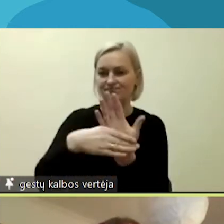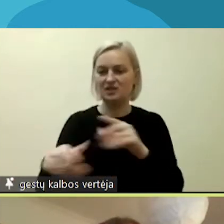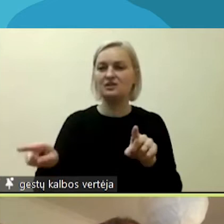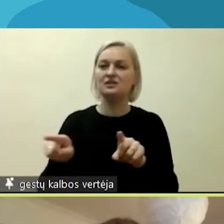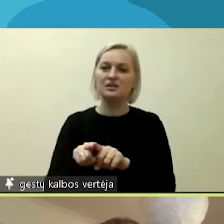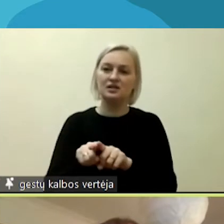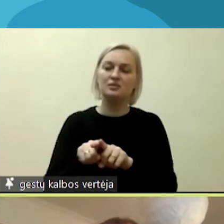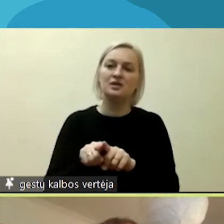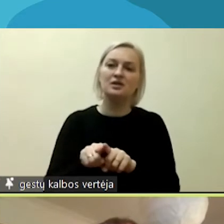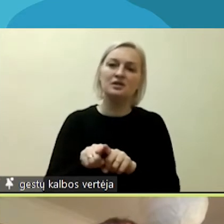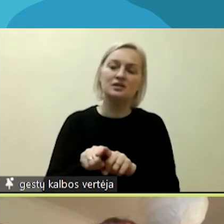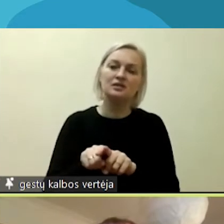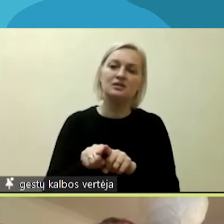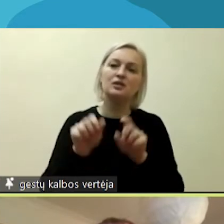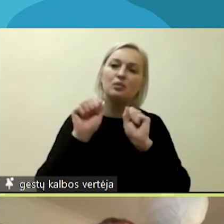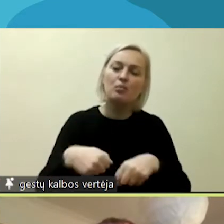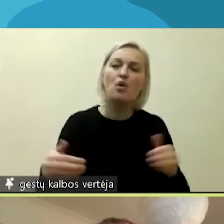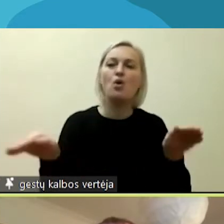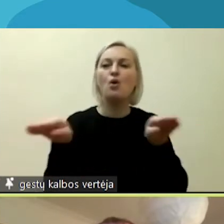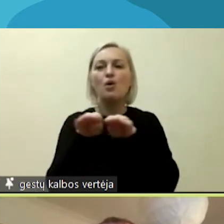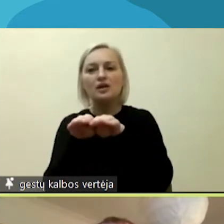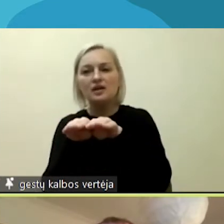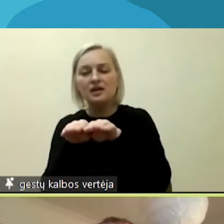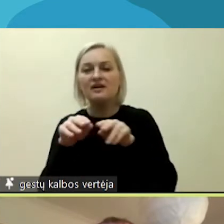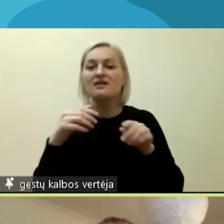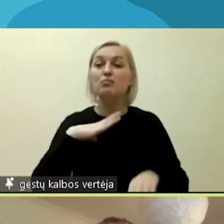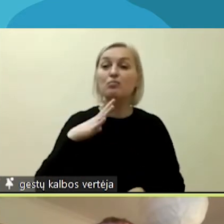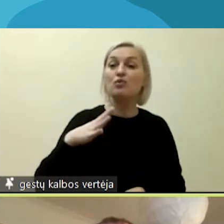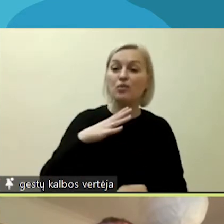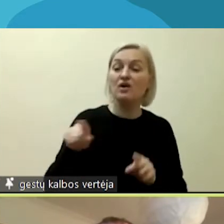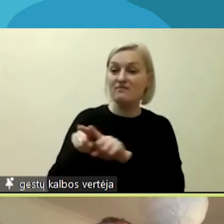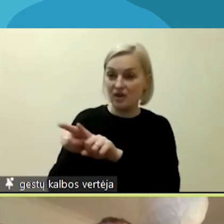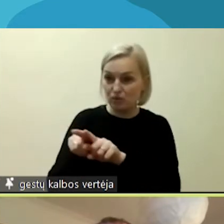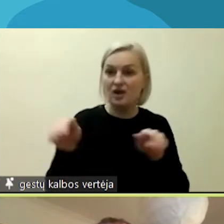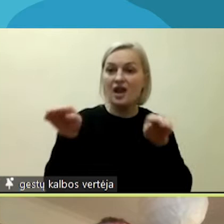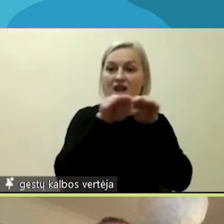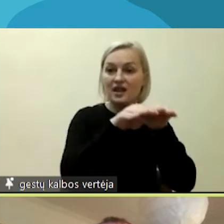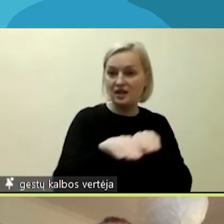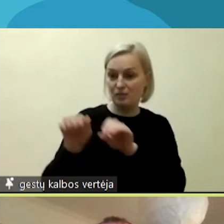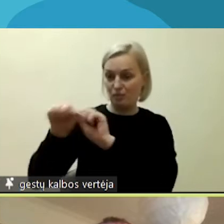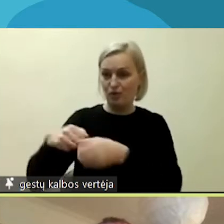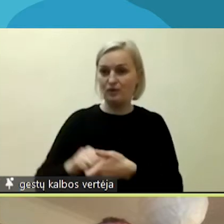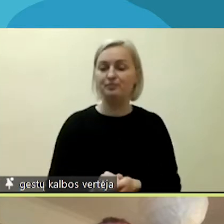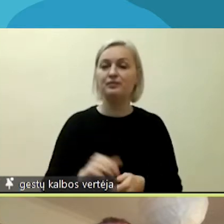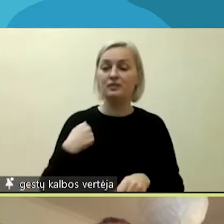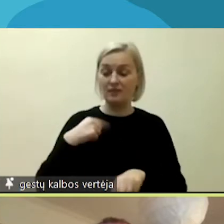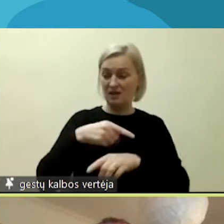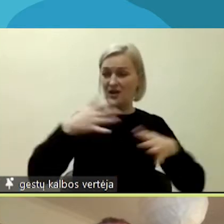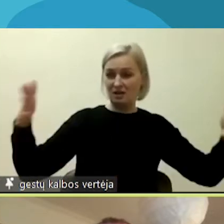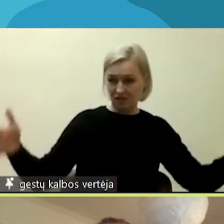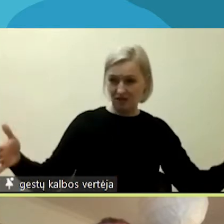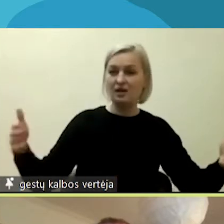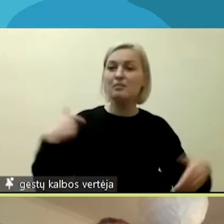with oranges. And over this time, we have seen a shift in the conversation with our